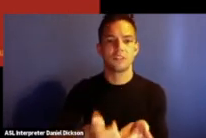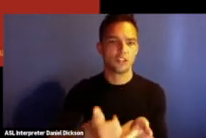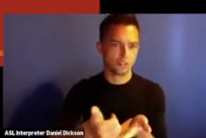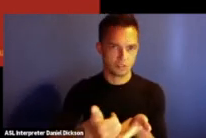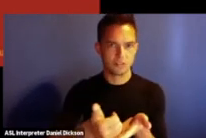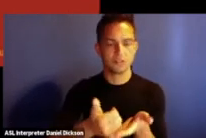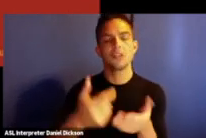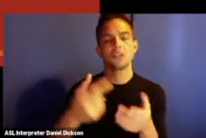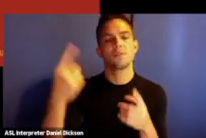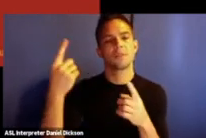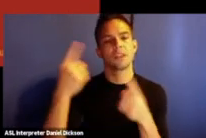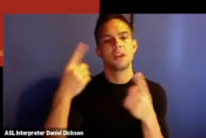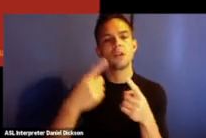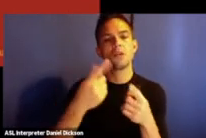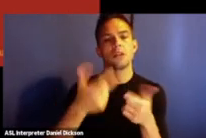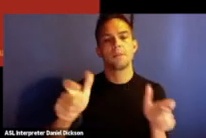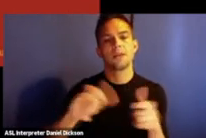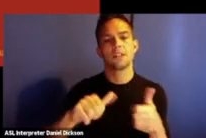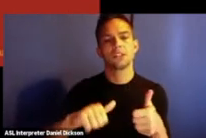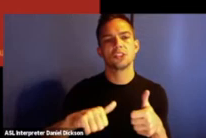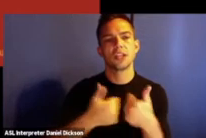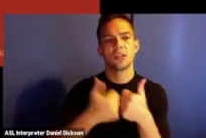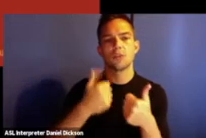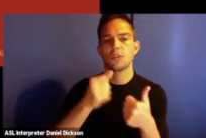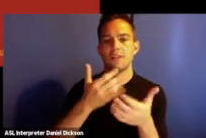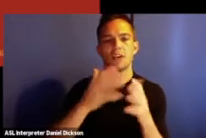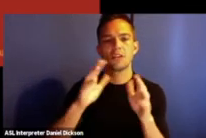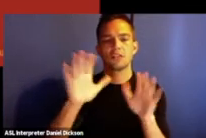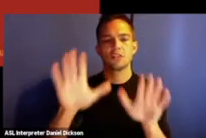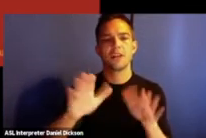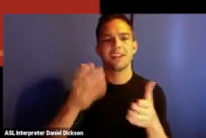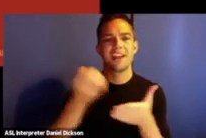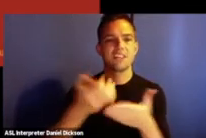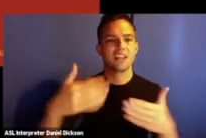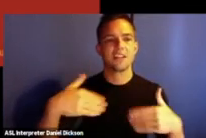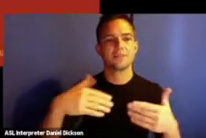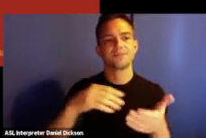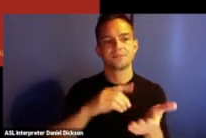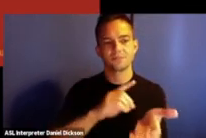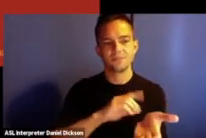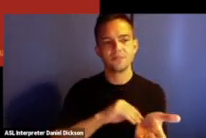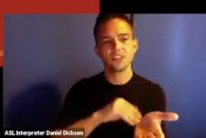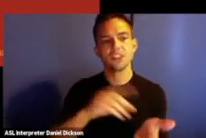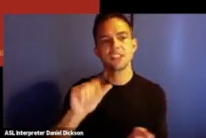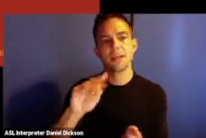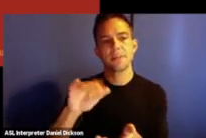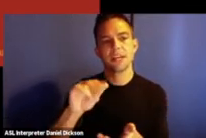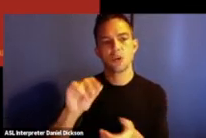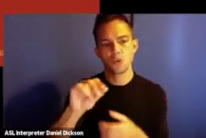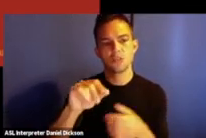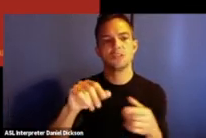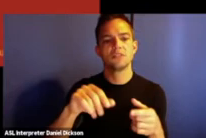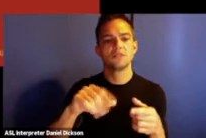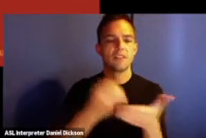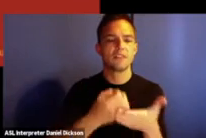major challenges, of course, is that we don't have great evidence, as Dr. Damiano commented on, for the interventions that we're providing in young